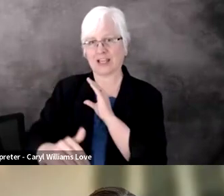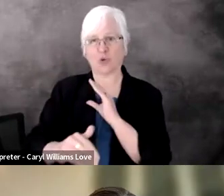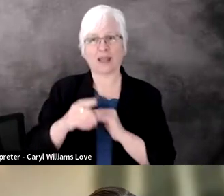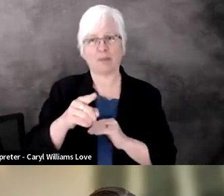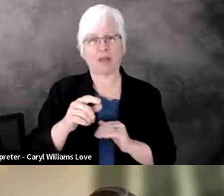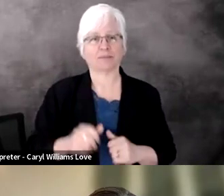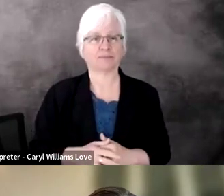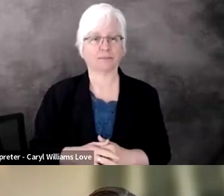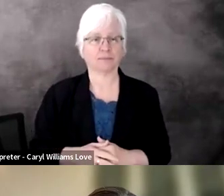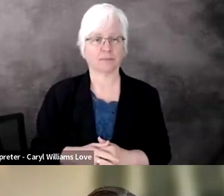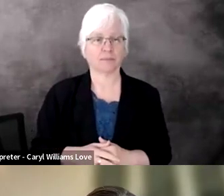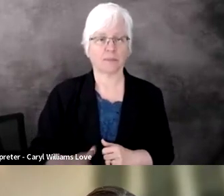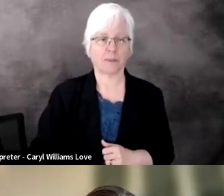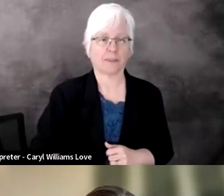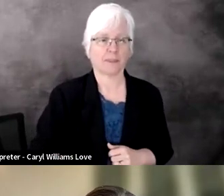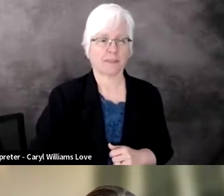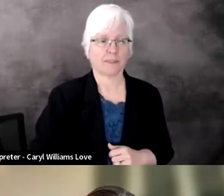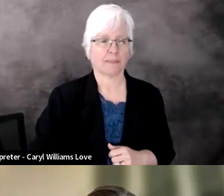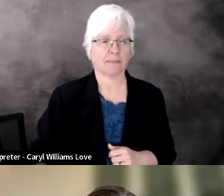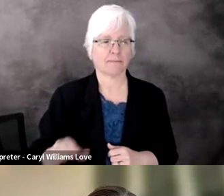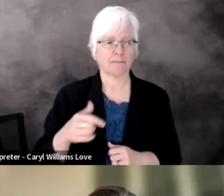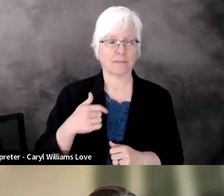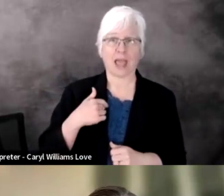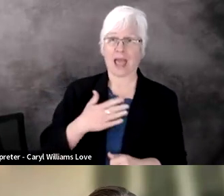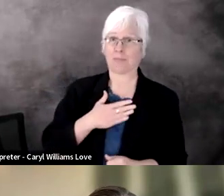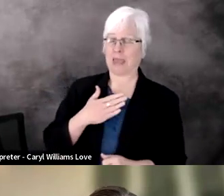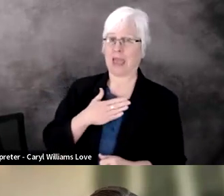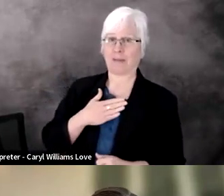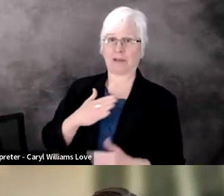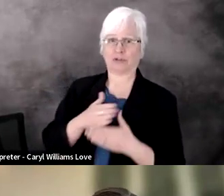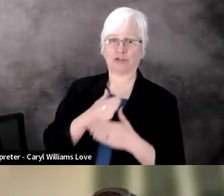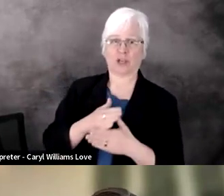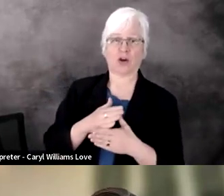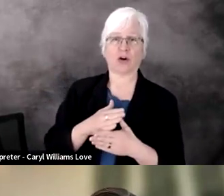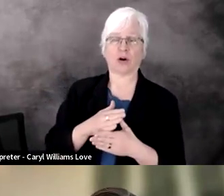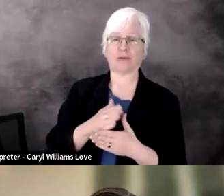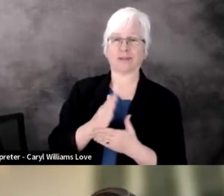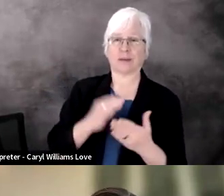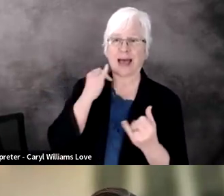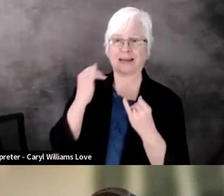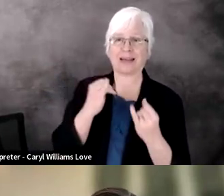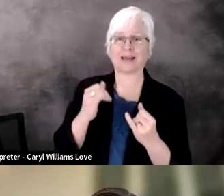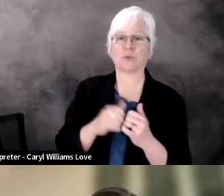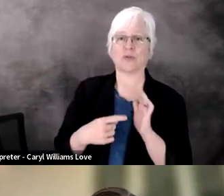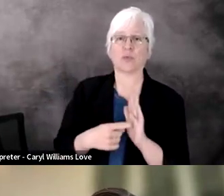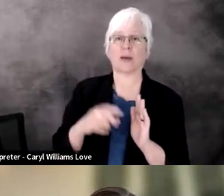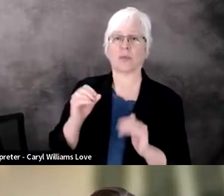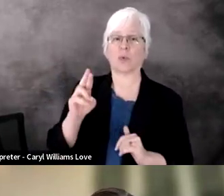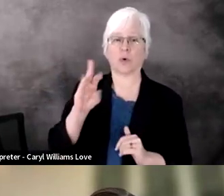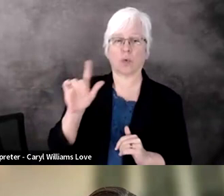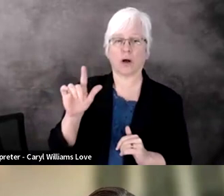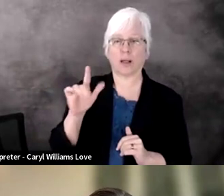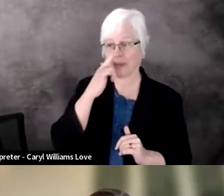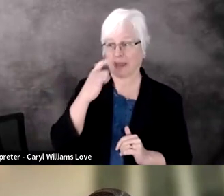I'd be happy to share some ideas with Rep. Orwell too about this, since we are going to be helping to figure out how to pay for all this